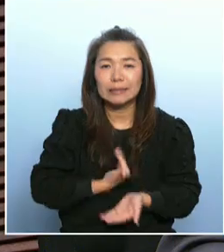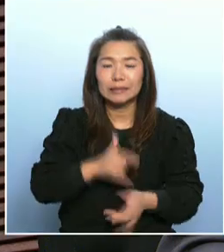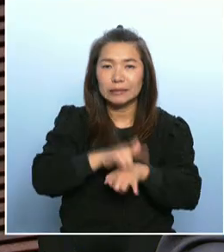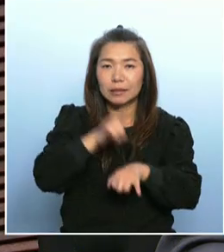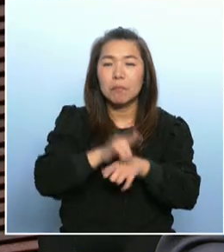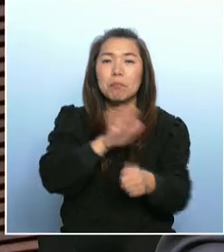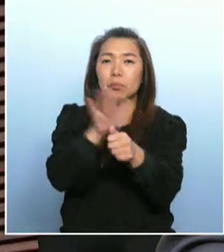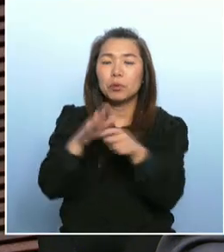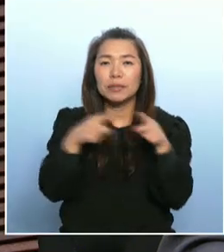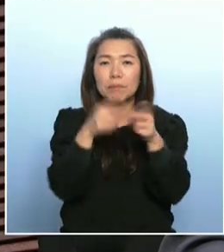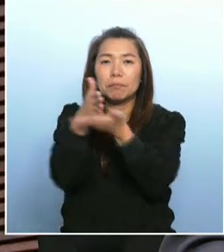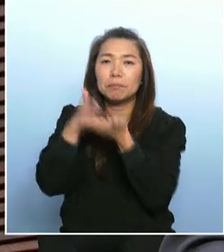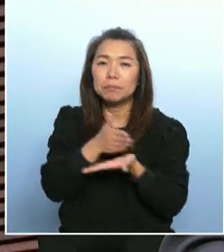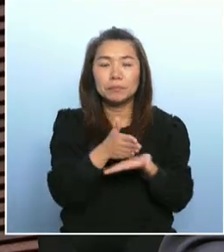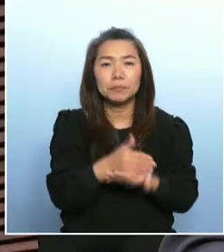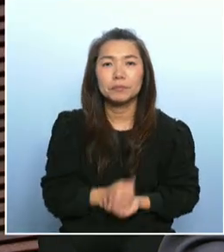charitable funds